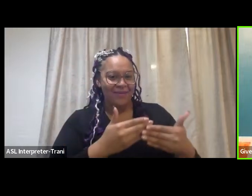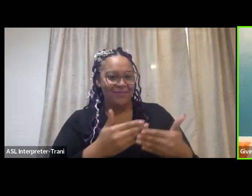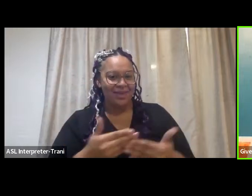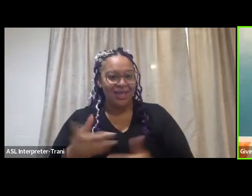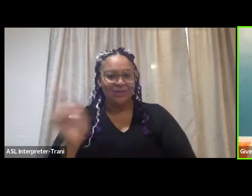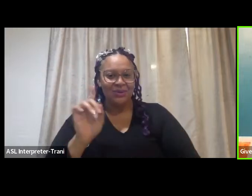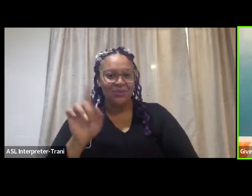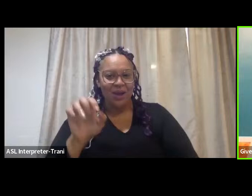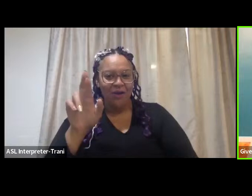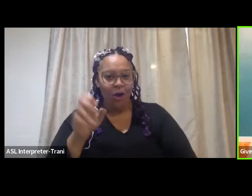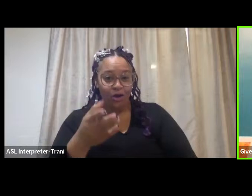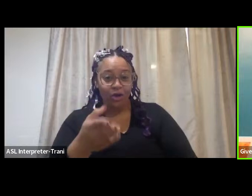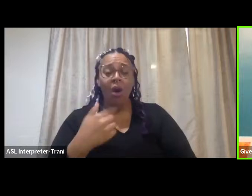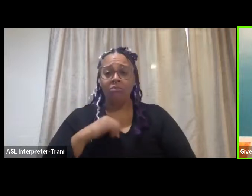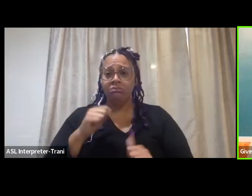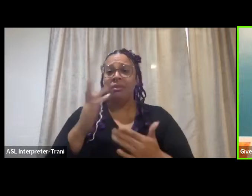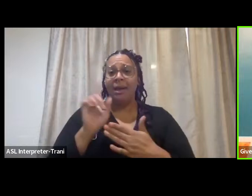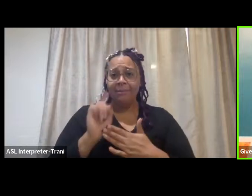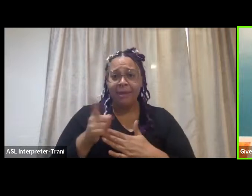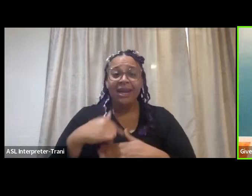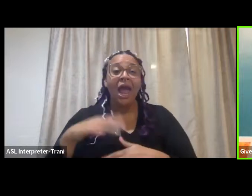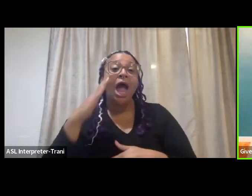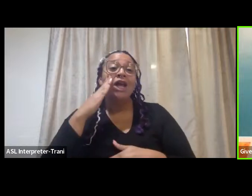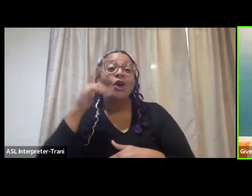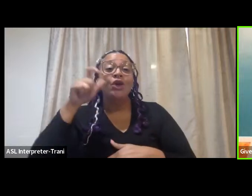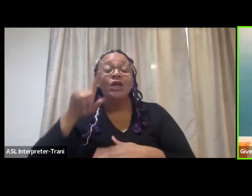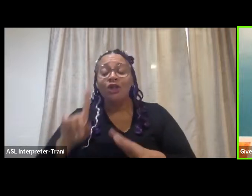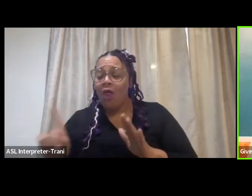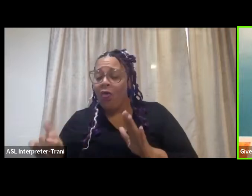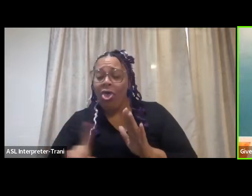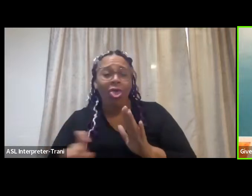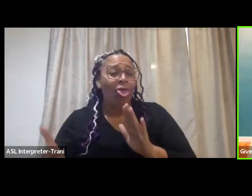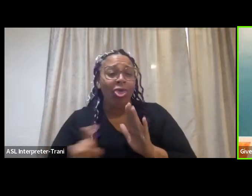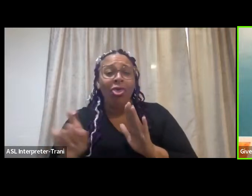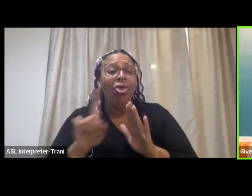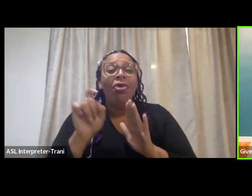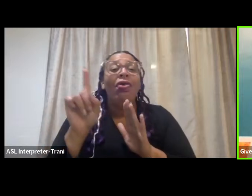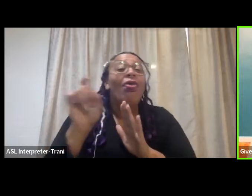I'll give it a minute. I know you need to swim up from the depths.